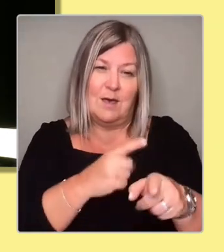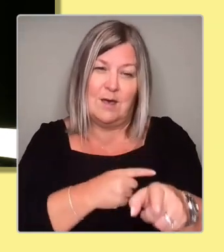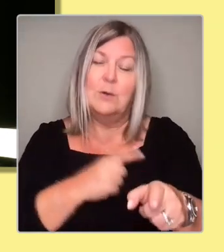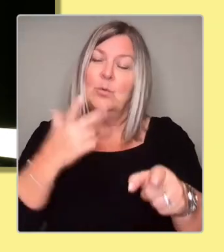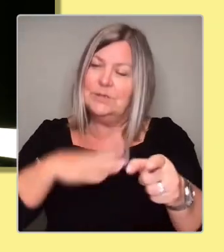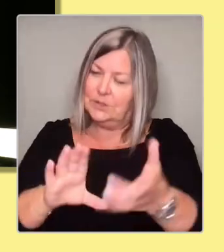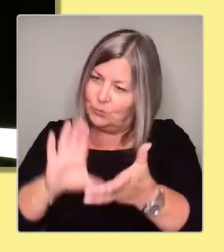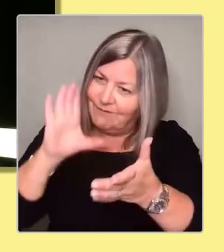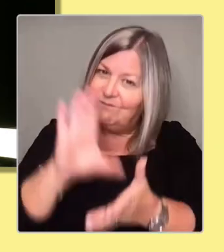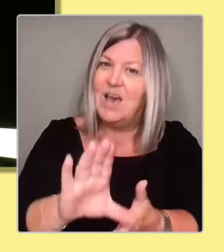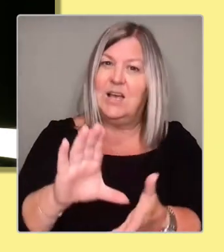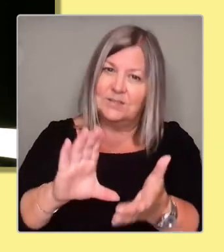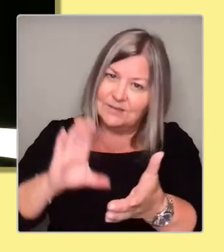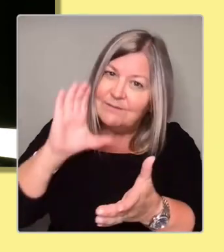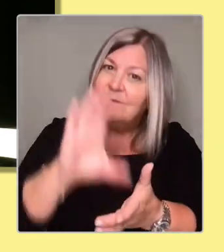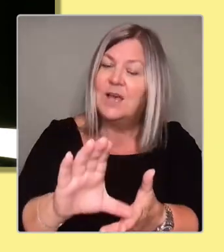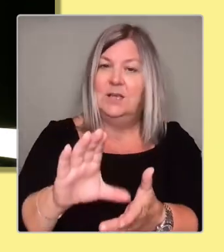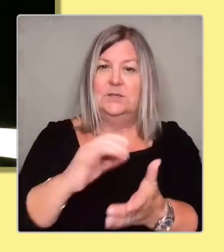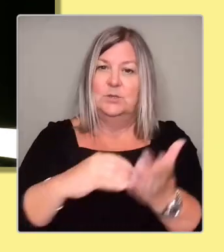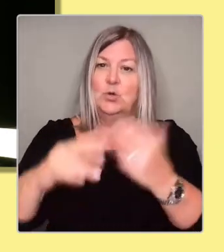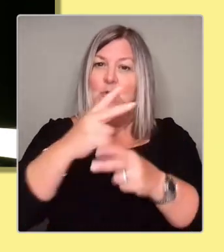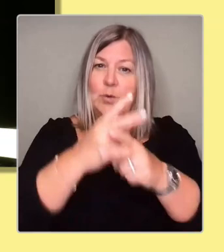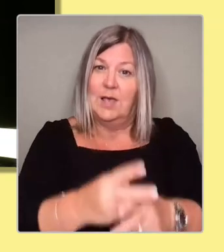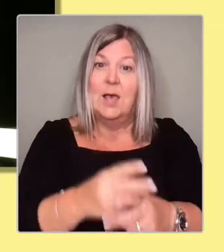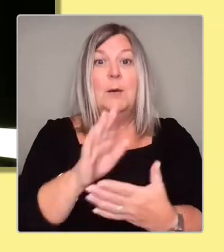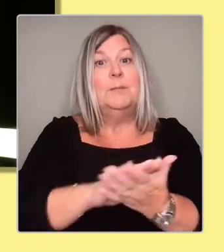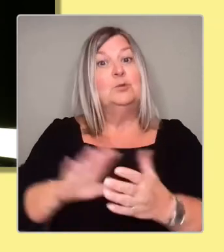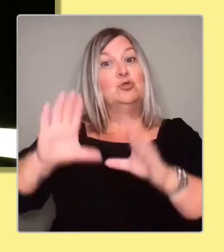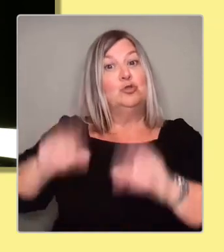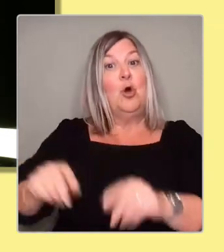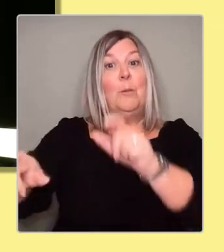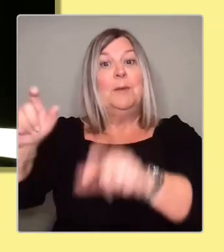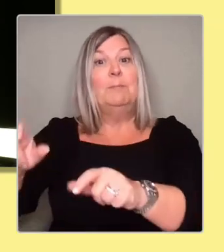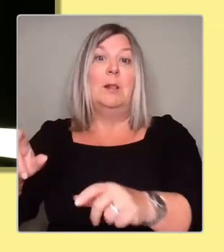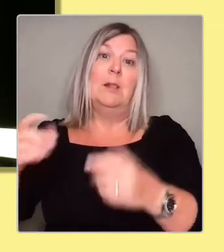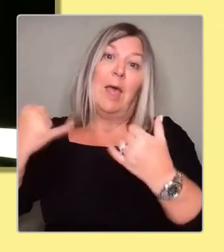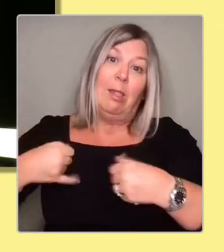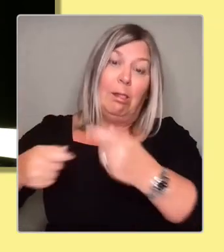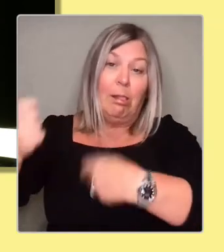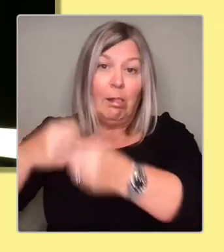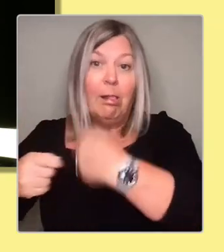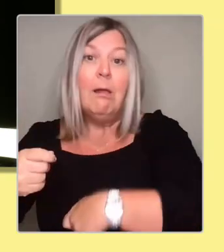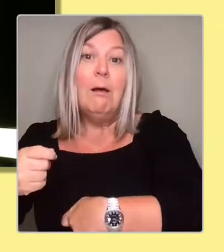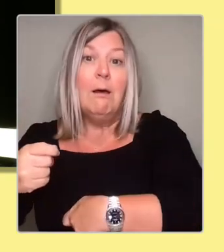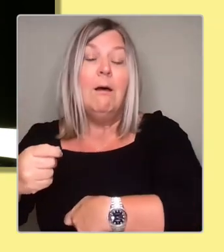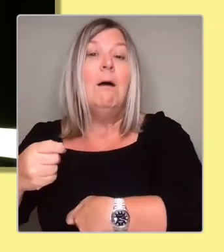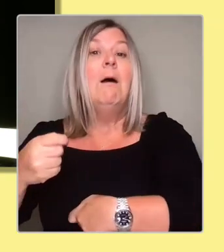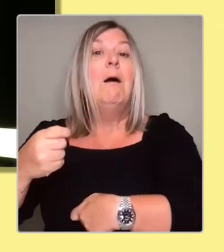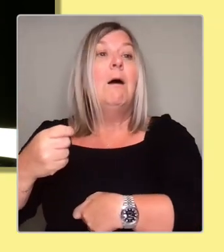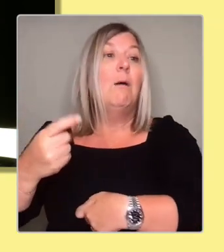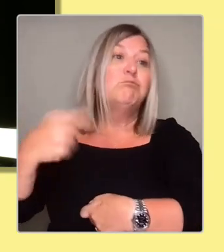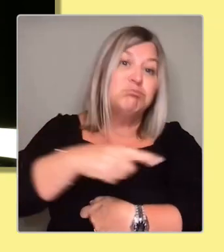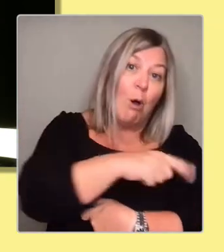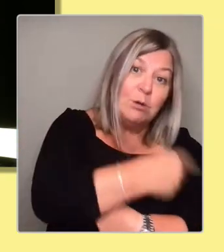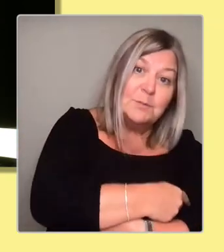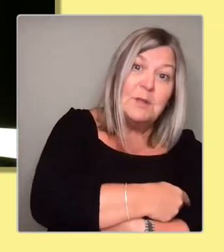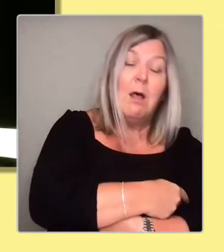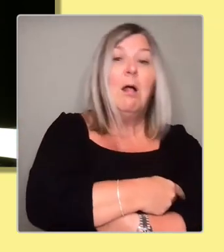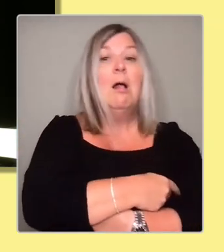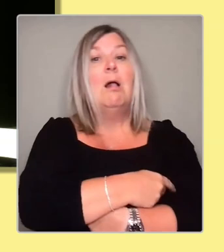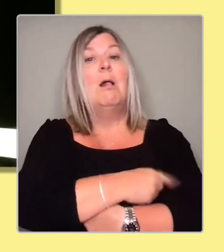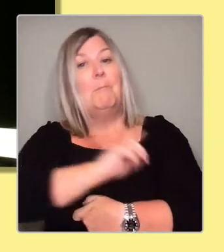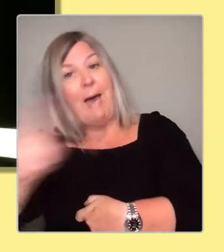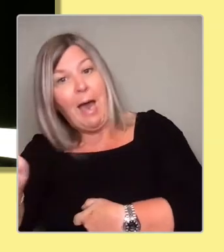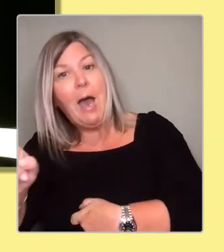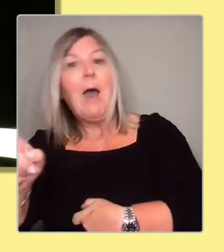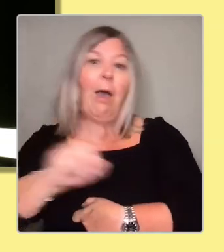people going in the front door of the hospital and we get them back out the back door of the hospital as quickly as we can. I can say a lot more, but I know we've got to be brief. The fourth